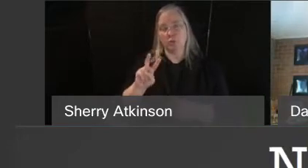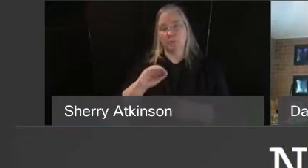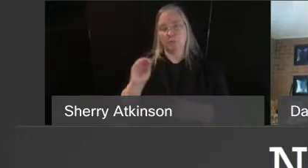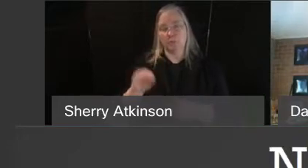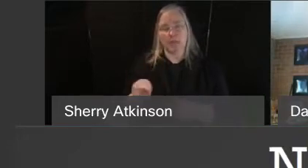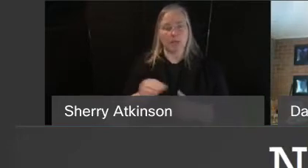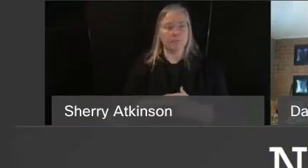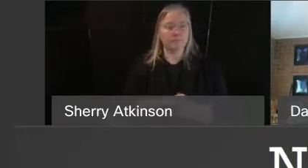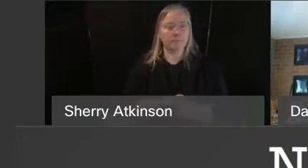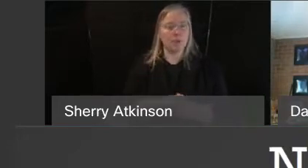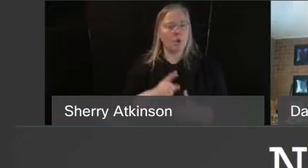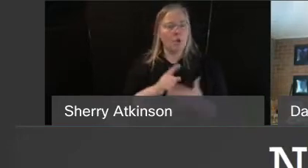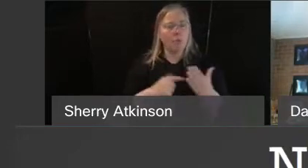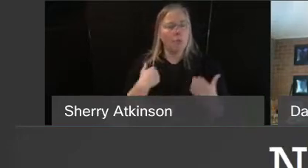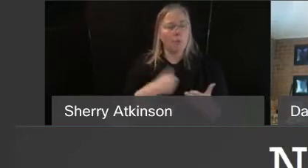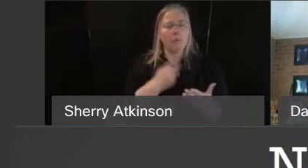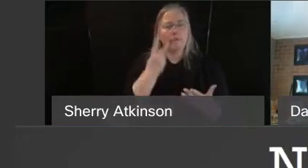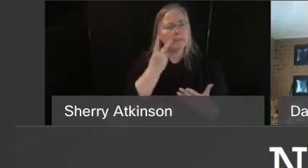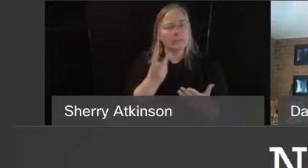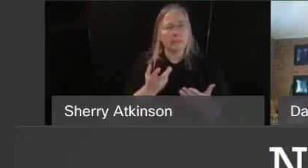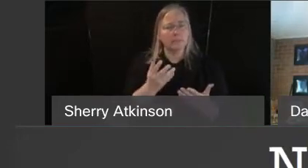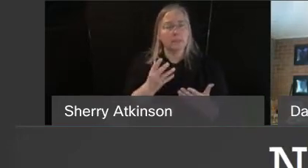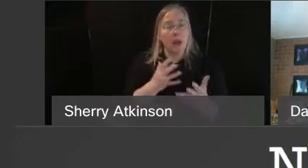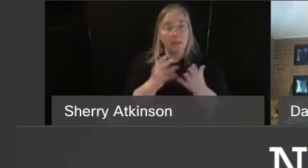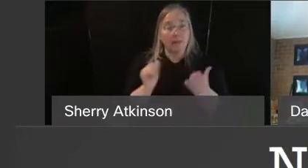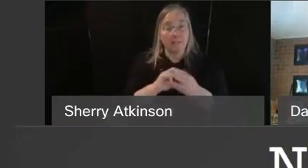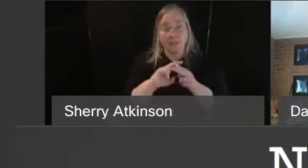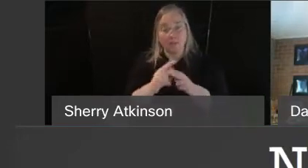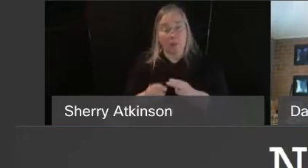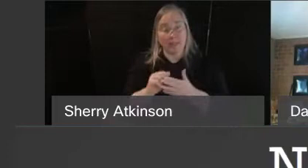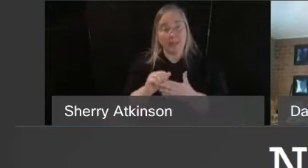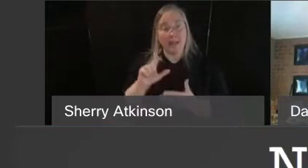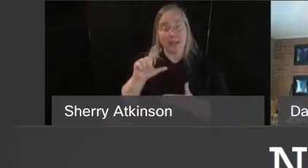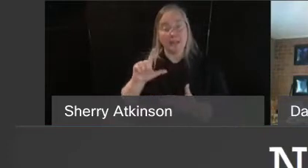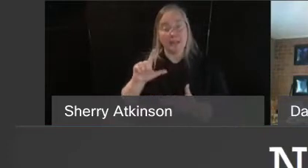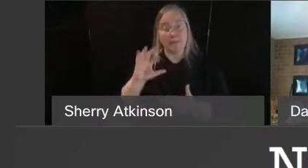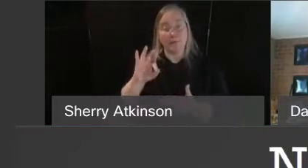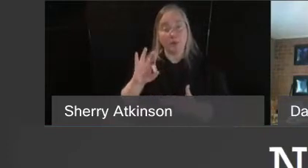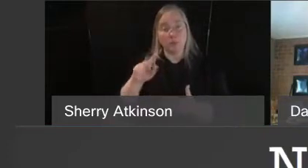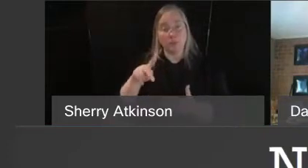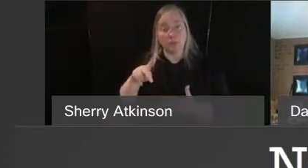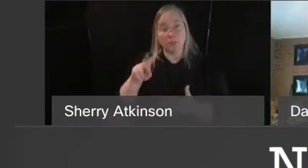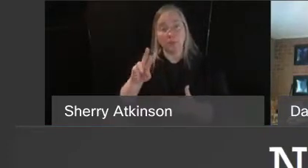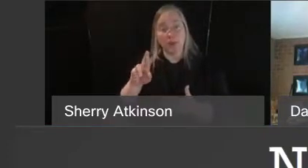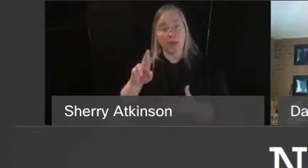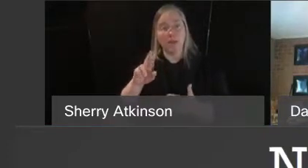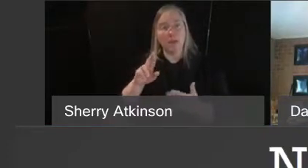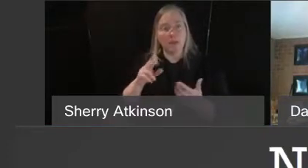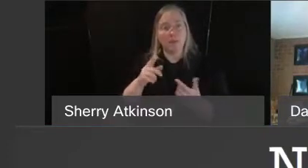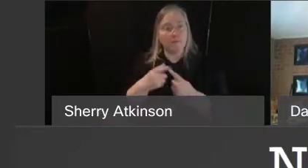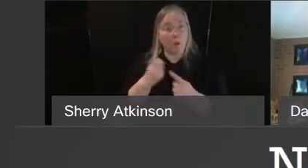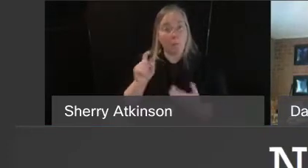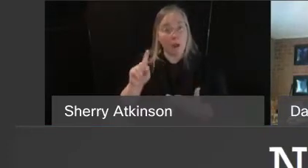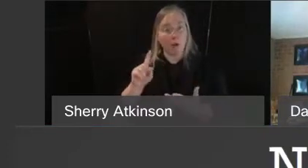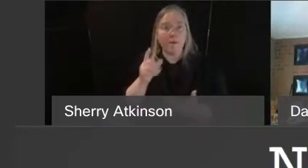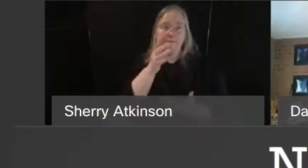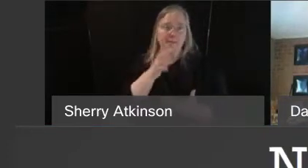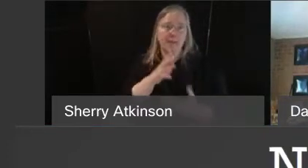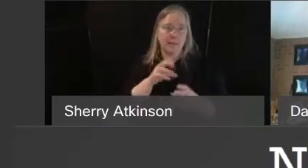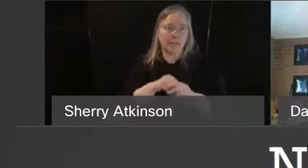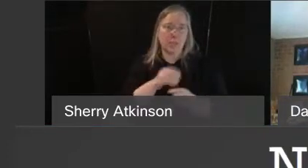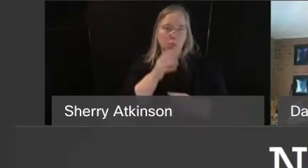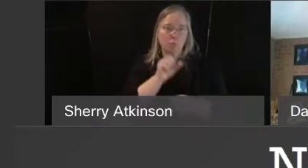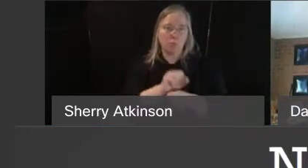What we've seen is much of that drop in labor force participation rate was amongst females in the workforce. So we've